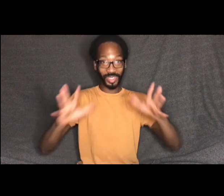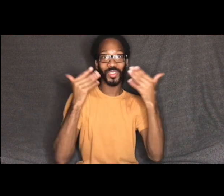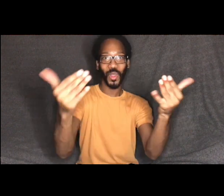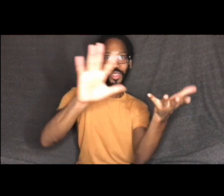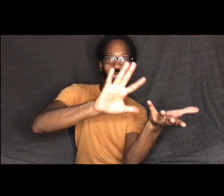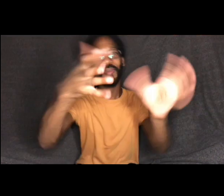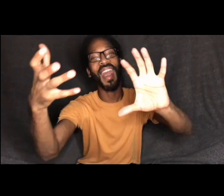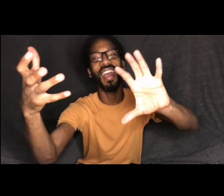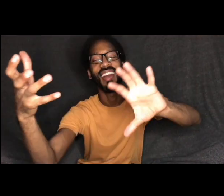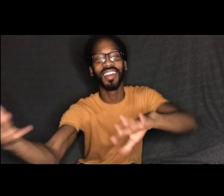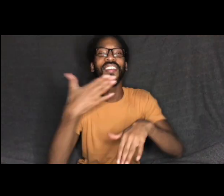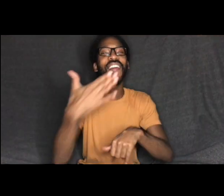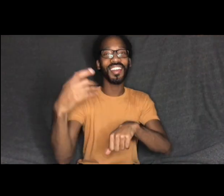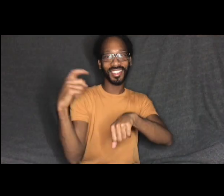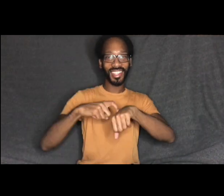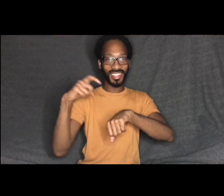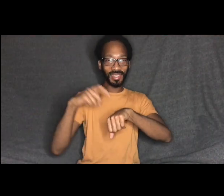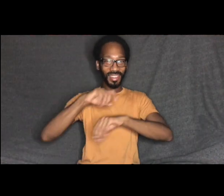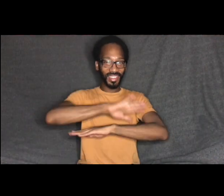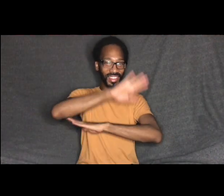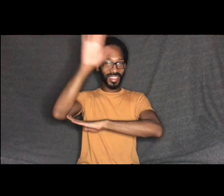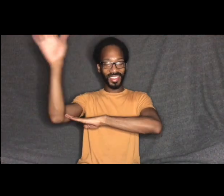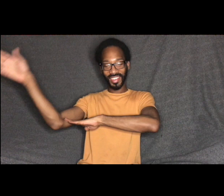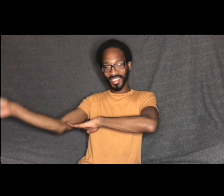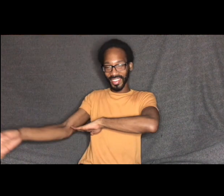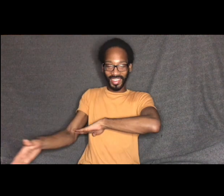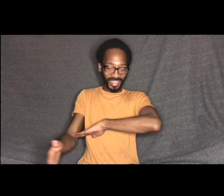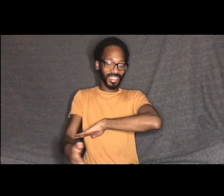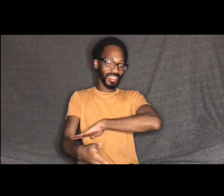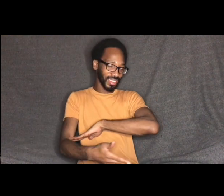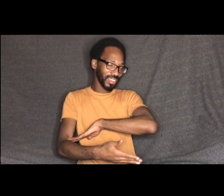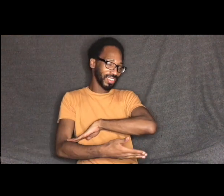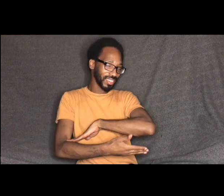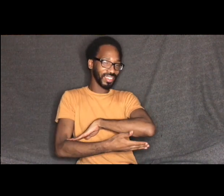such a mess, and never let the good times end.